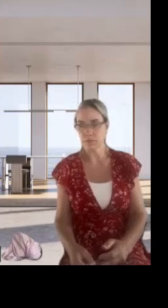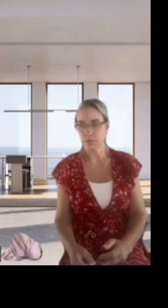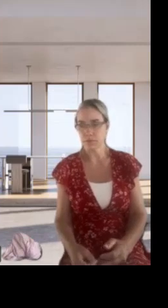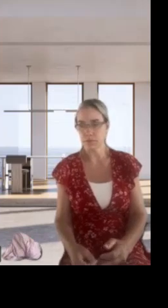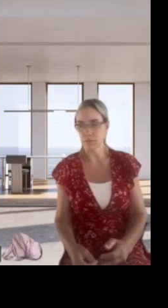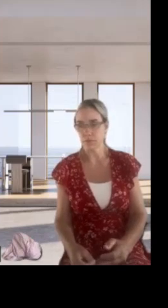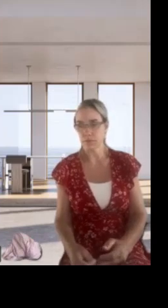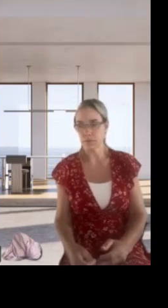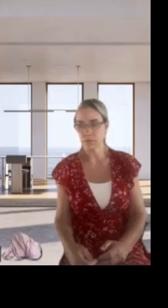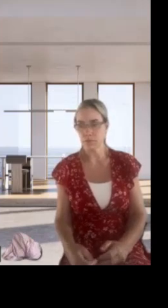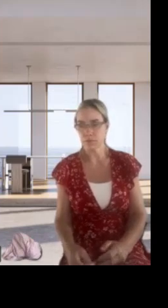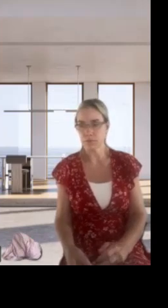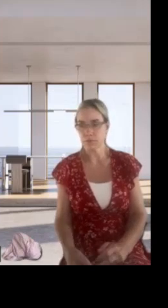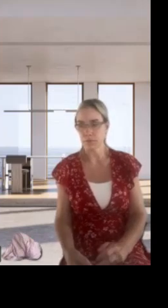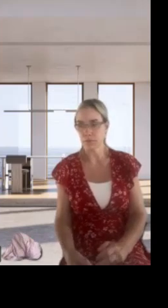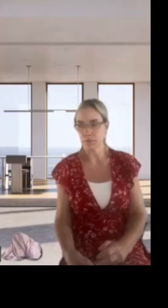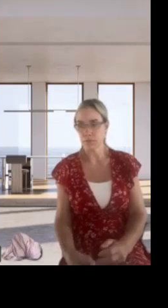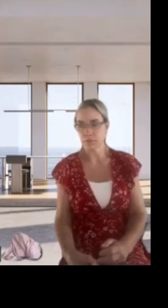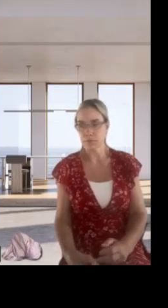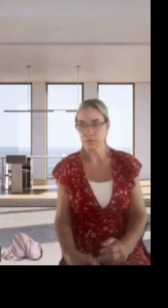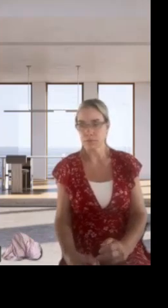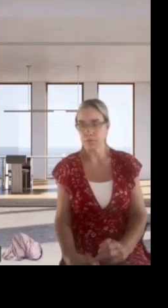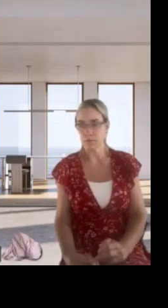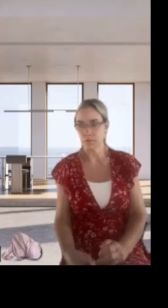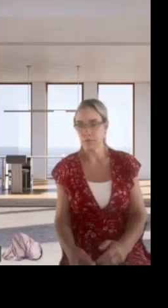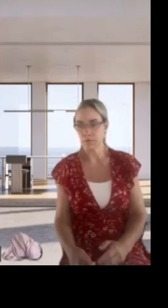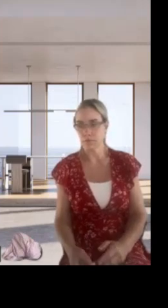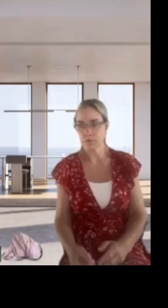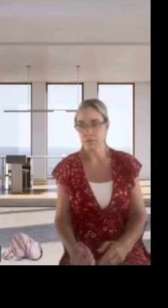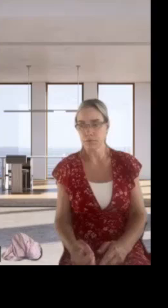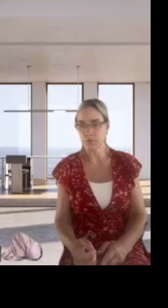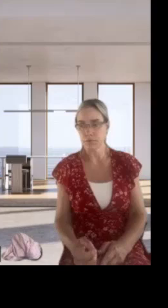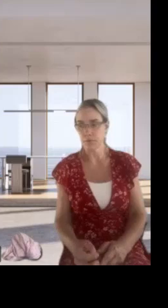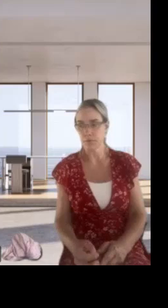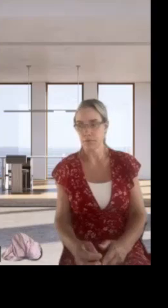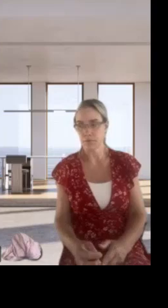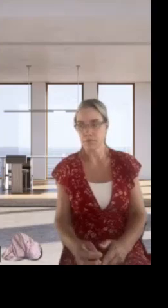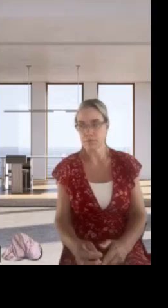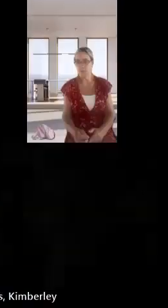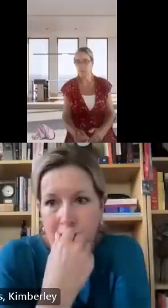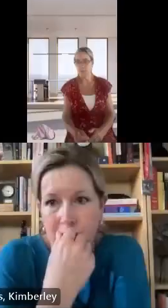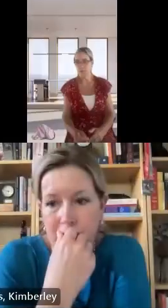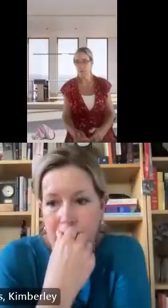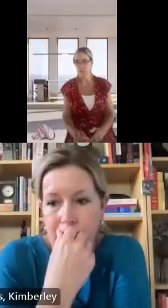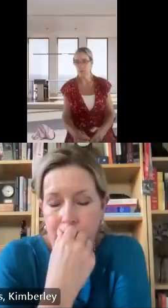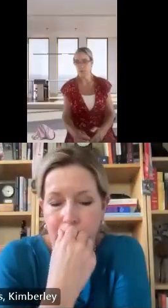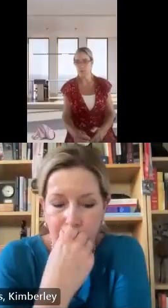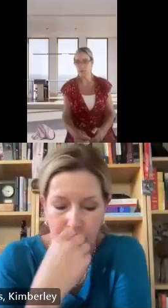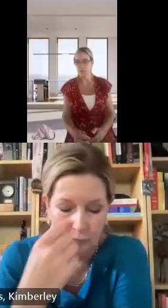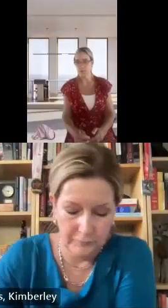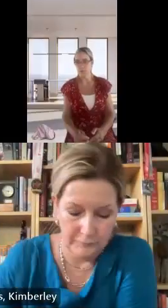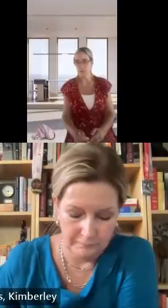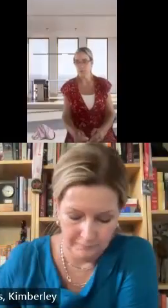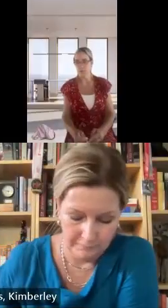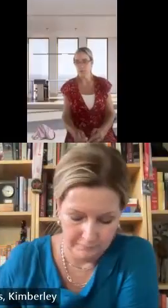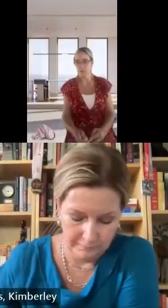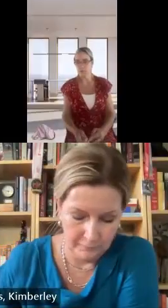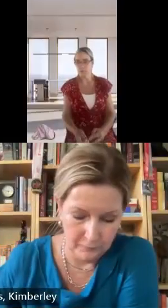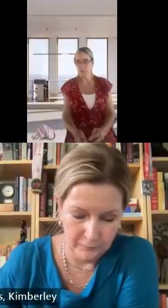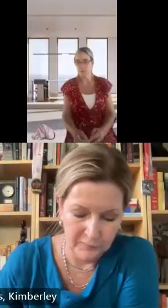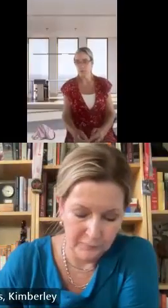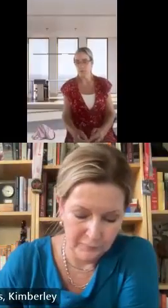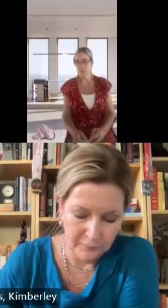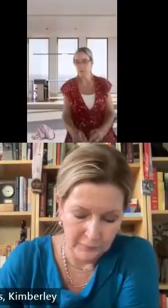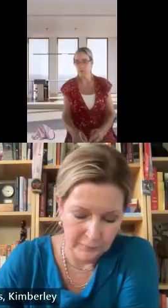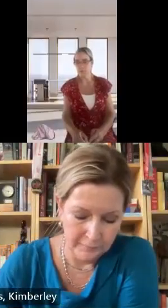the summer school transportation piece as well. The bus driver recruitment and